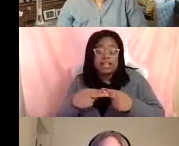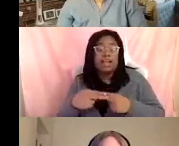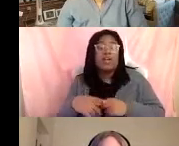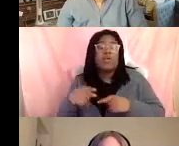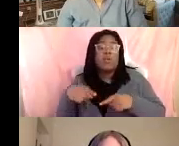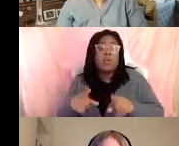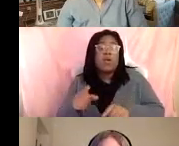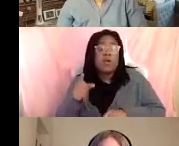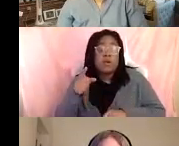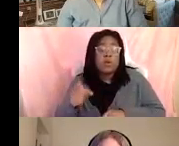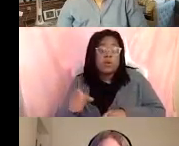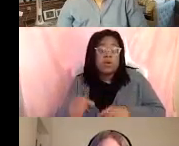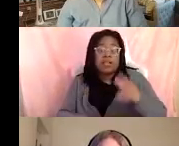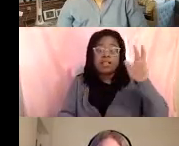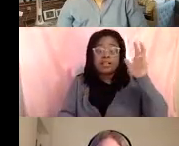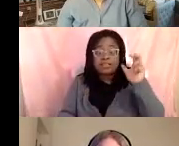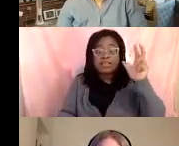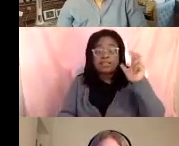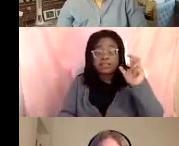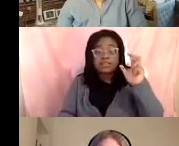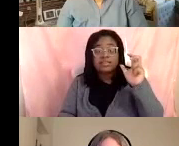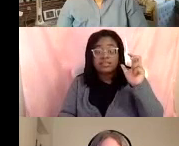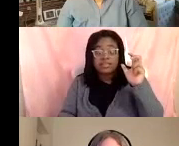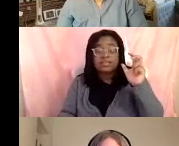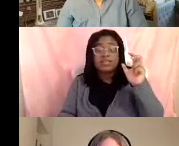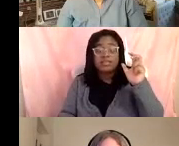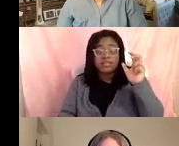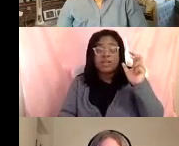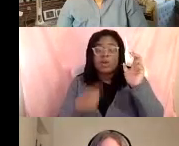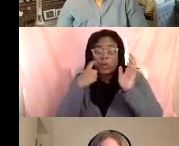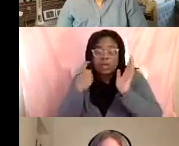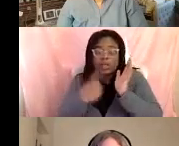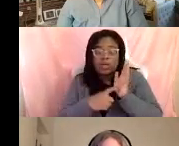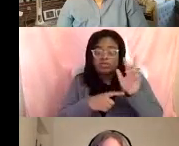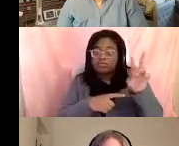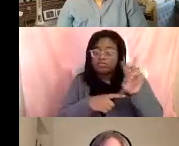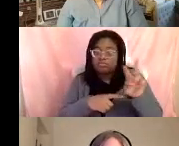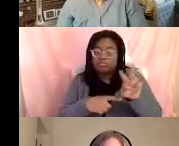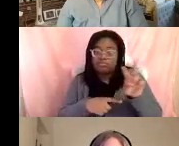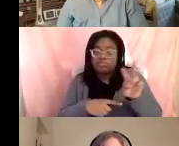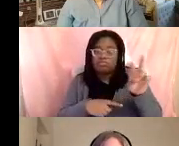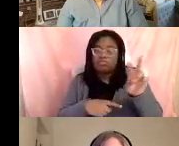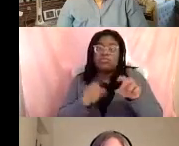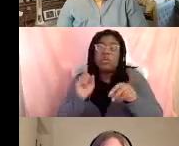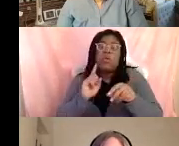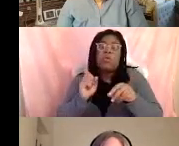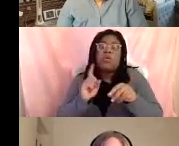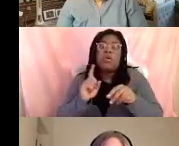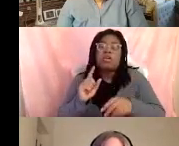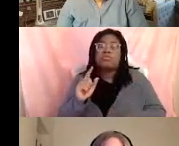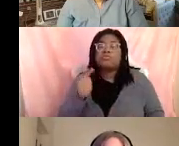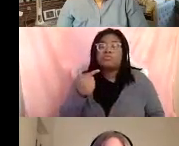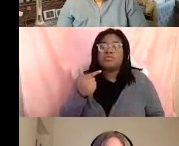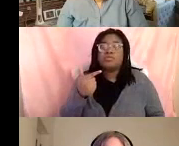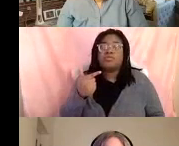you're listening. I want you to notice where Gwendolyn's language